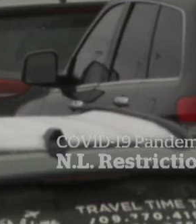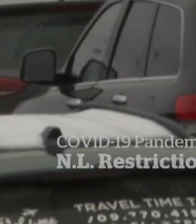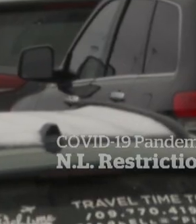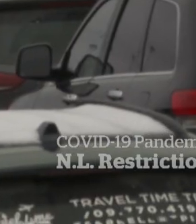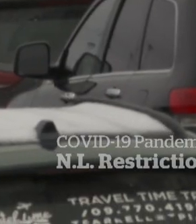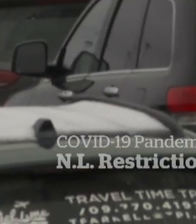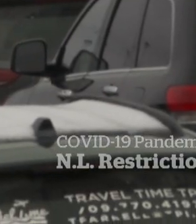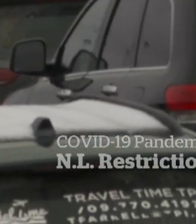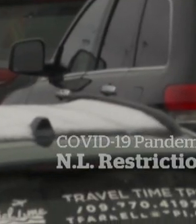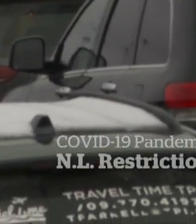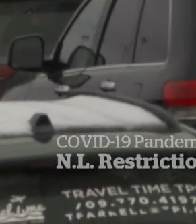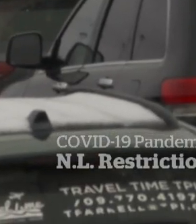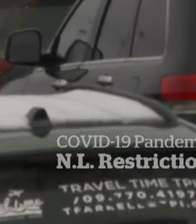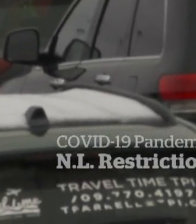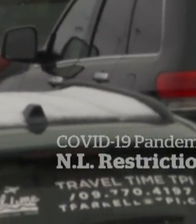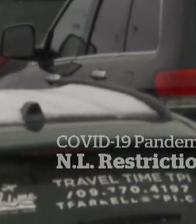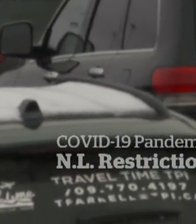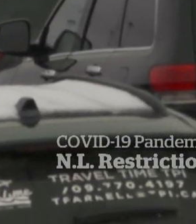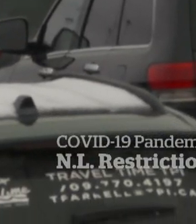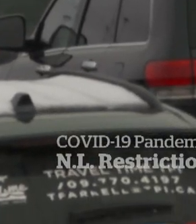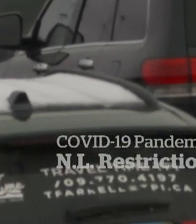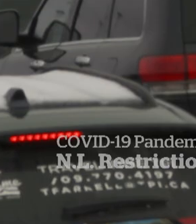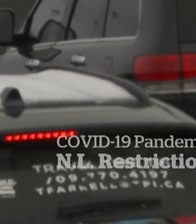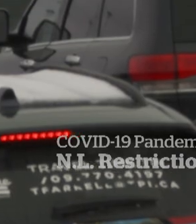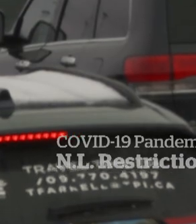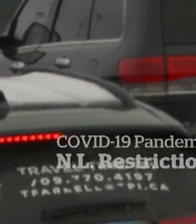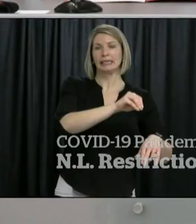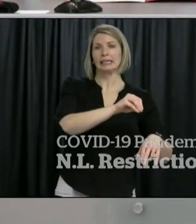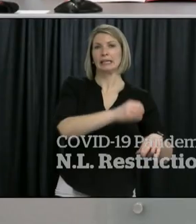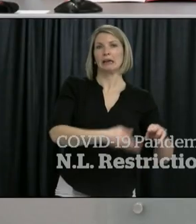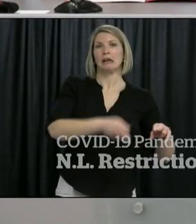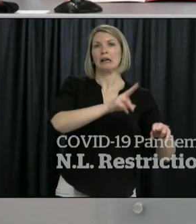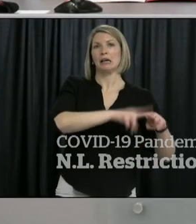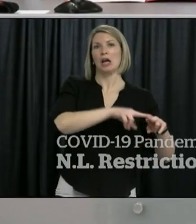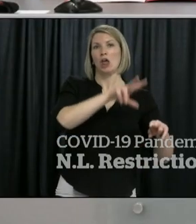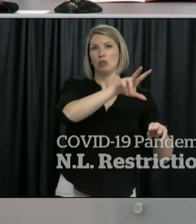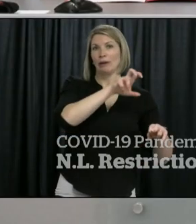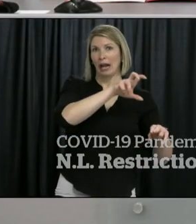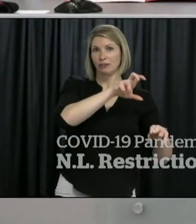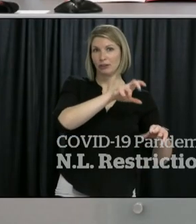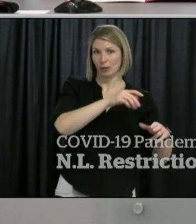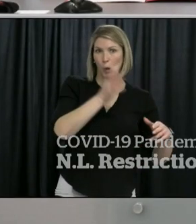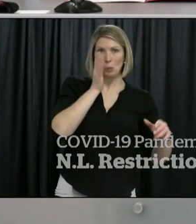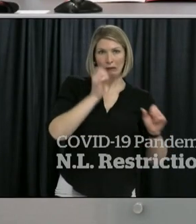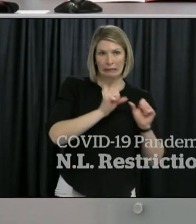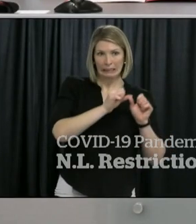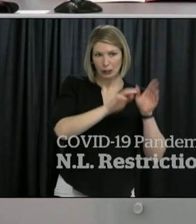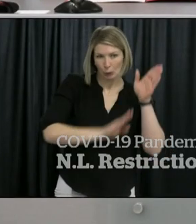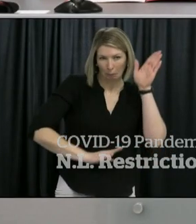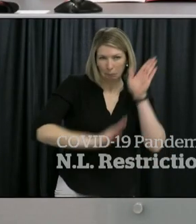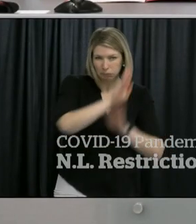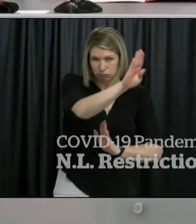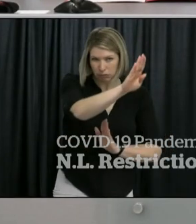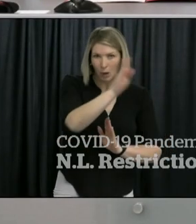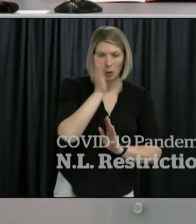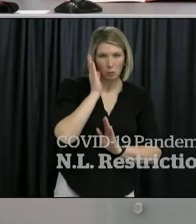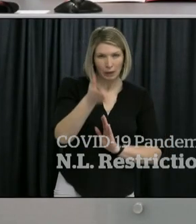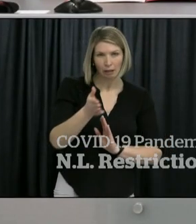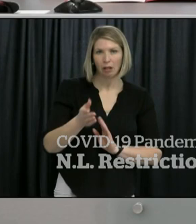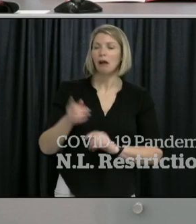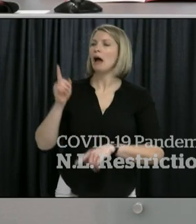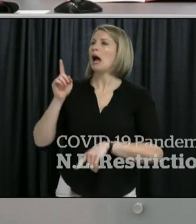forget. The chief electoral officer says the election can proceed safely. Fitzgerald expects many more positive cases. I